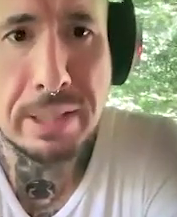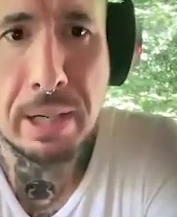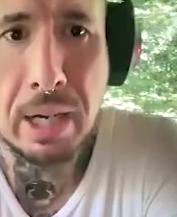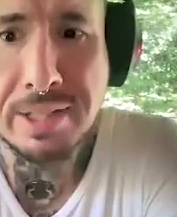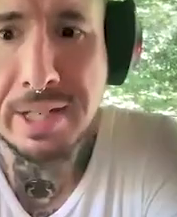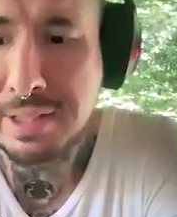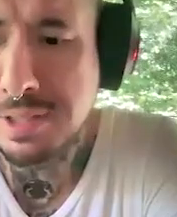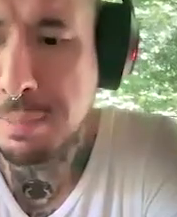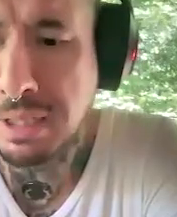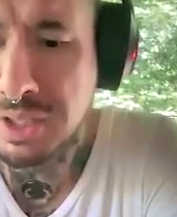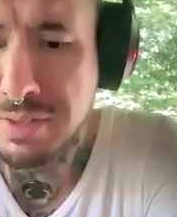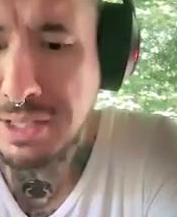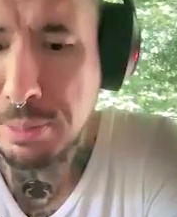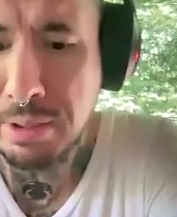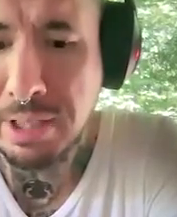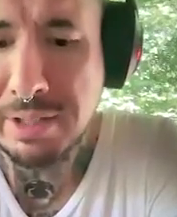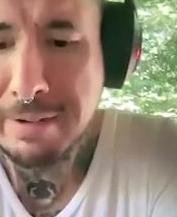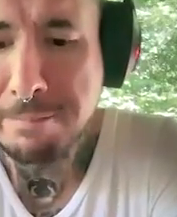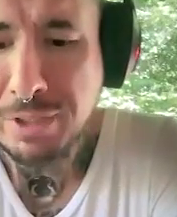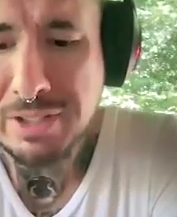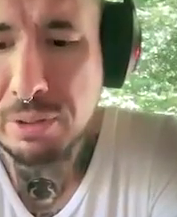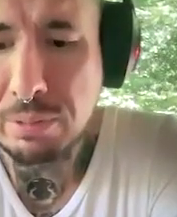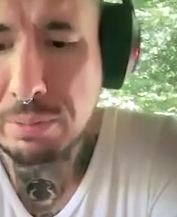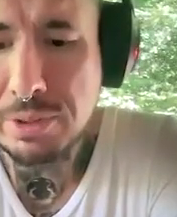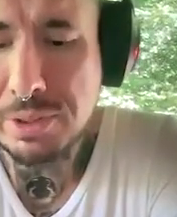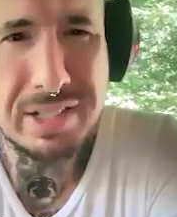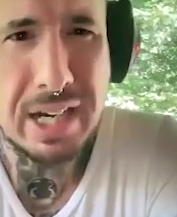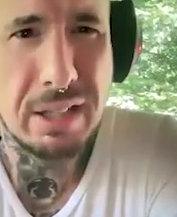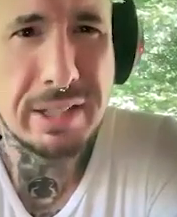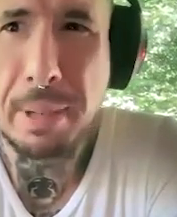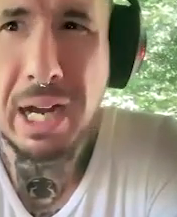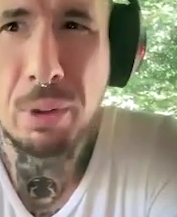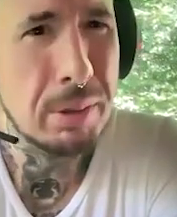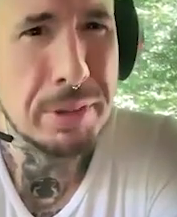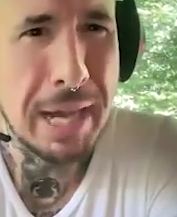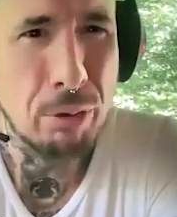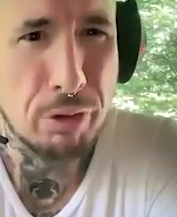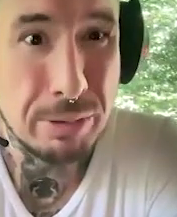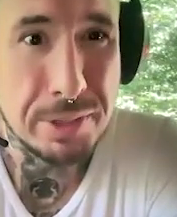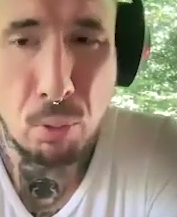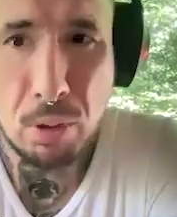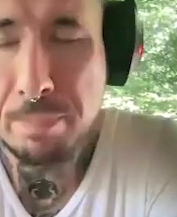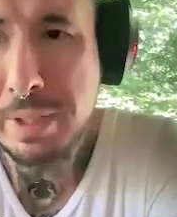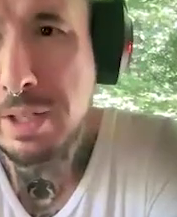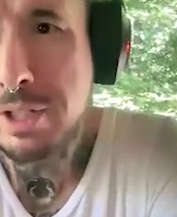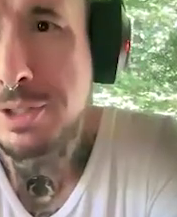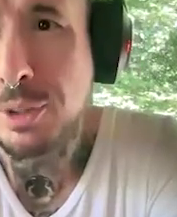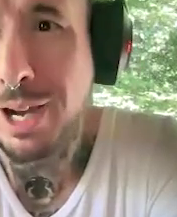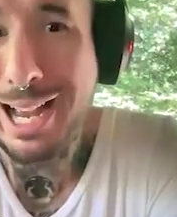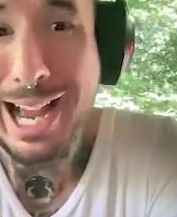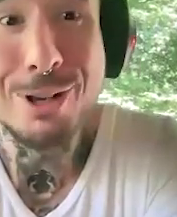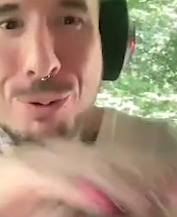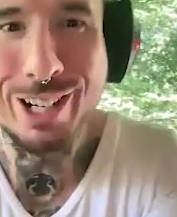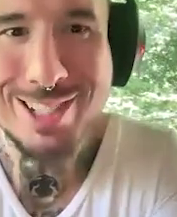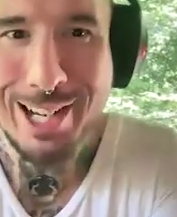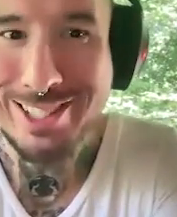from all of my identities and my lived and living experience. And so just wanted to highlight the power of peer support.